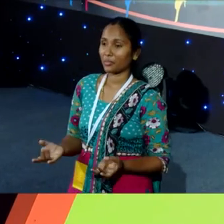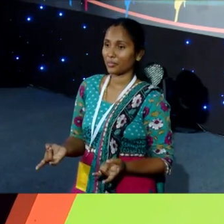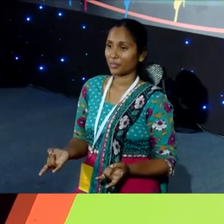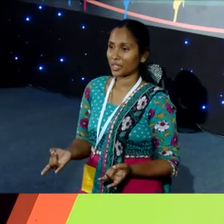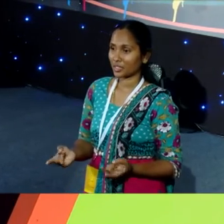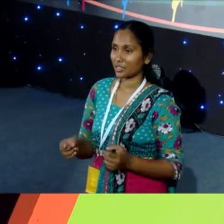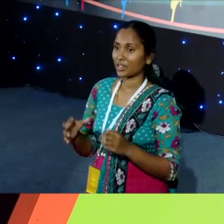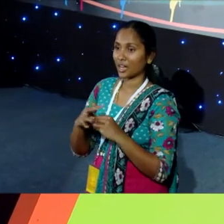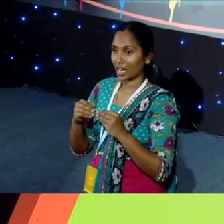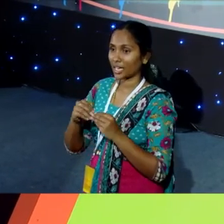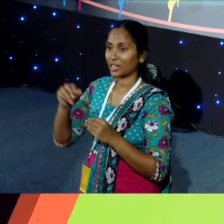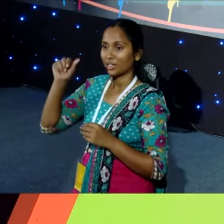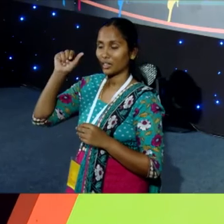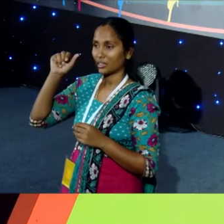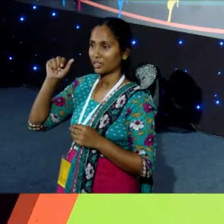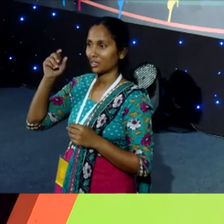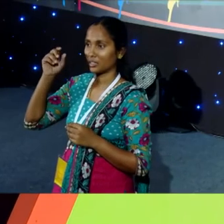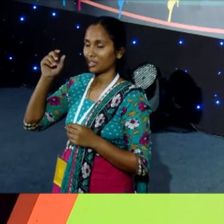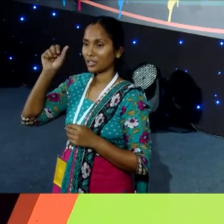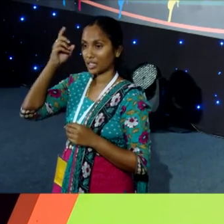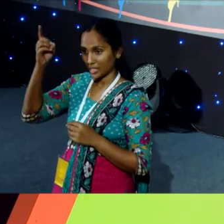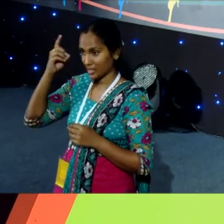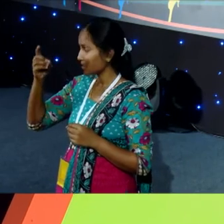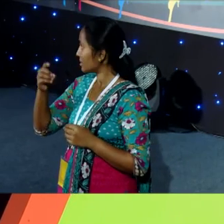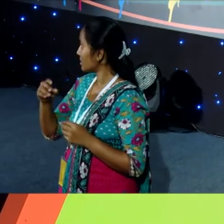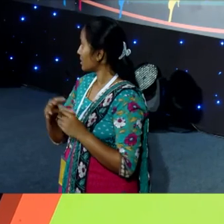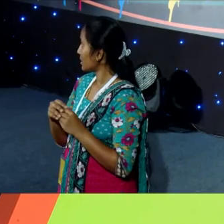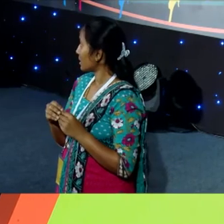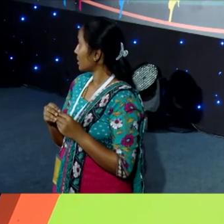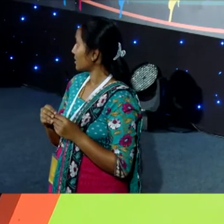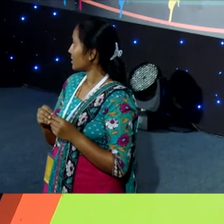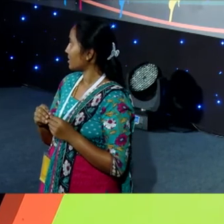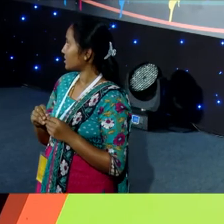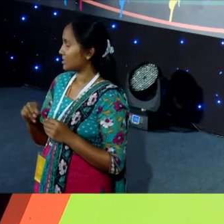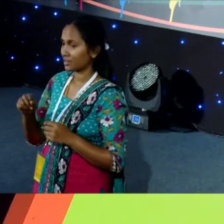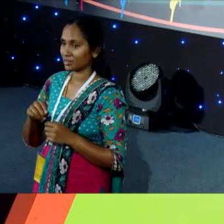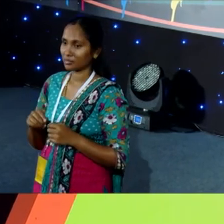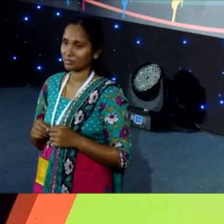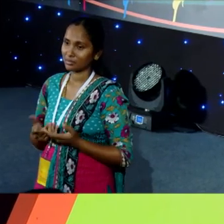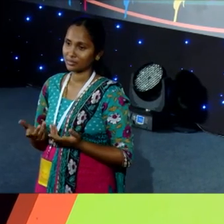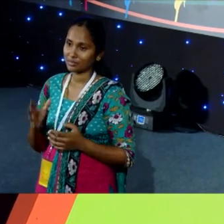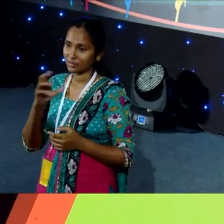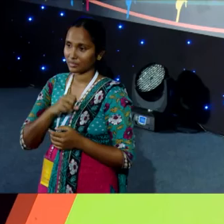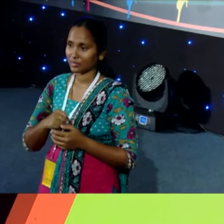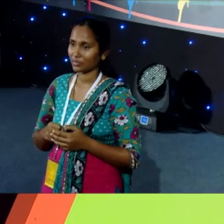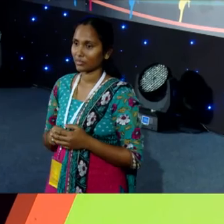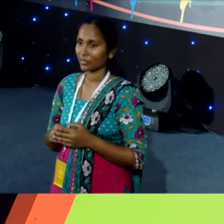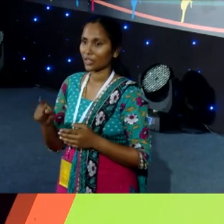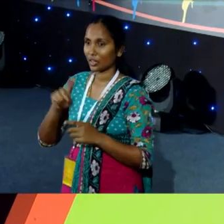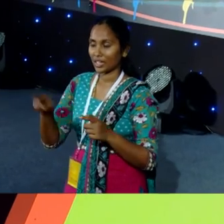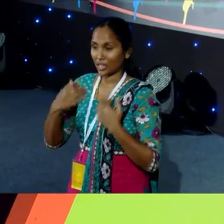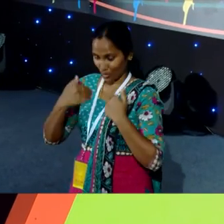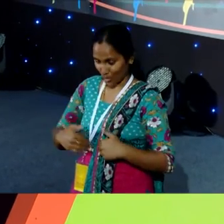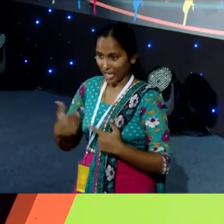and imagination, then your Kundalini comes alive from the base of your spine. And you can then leave your